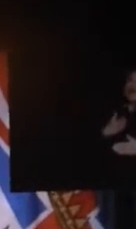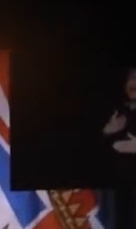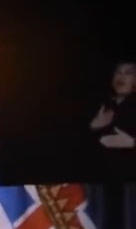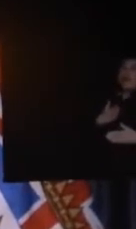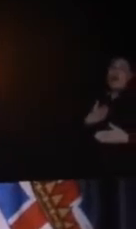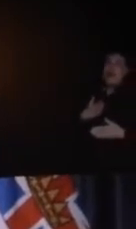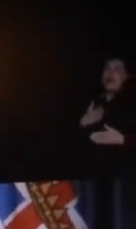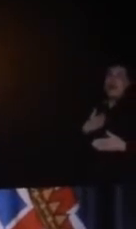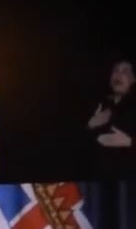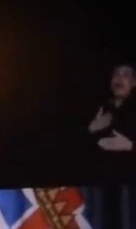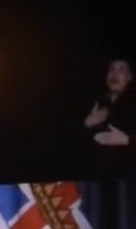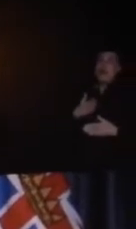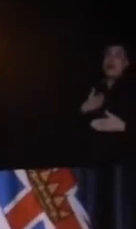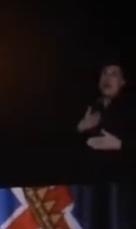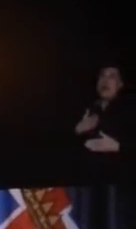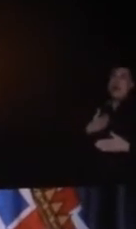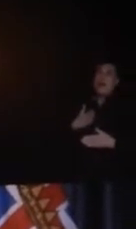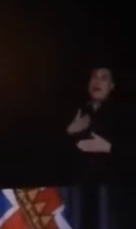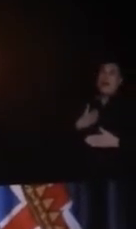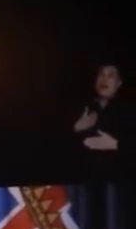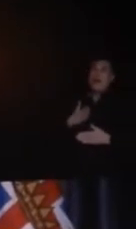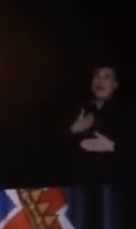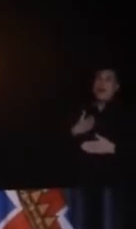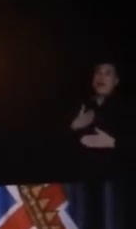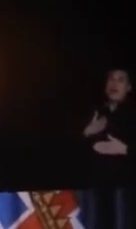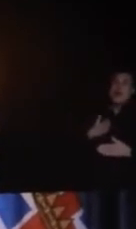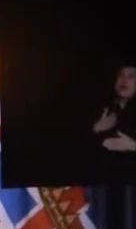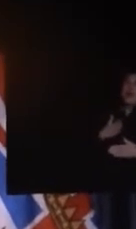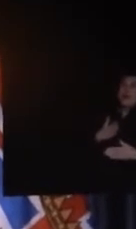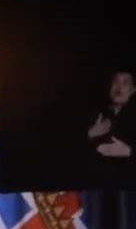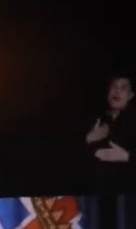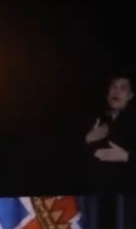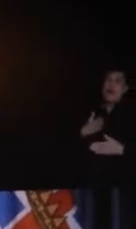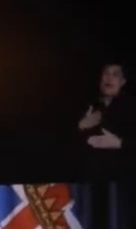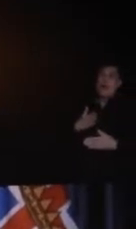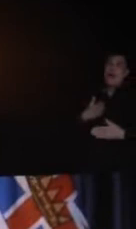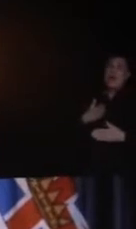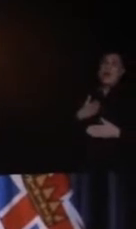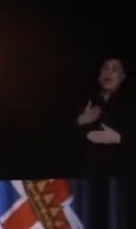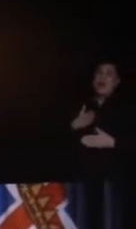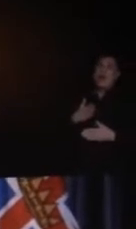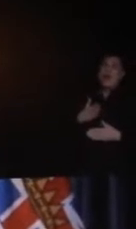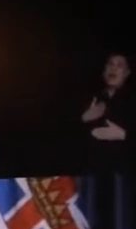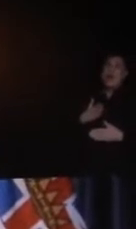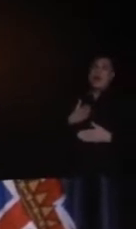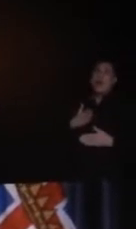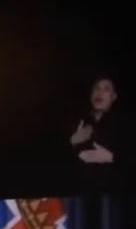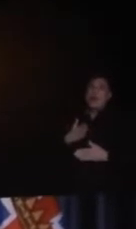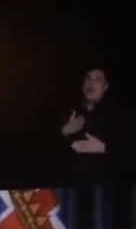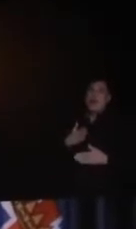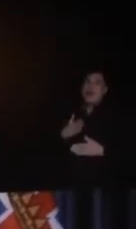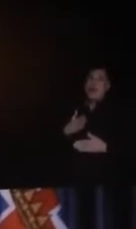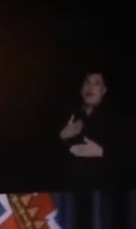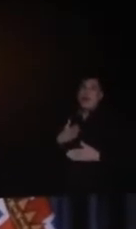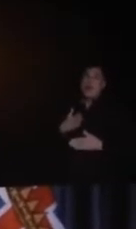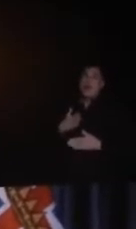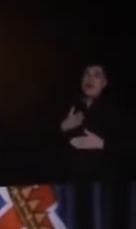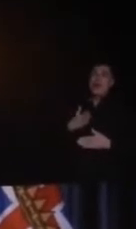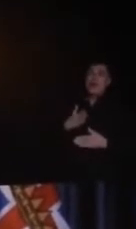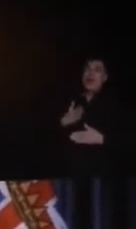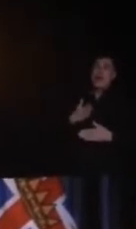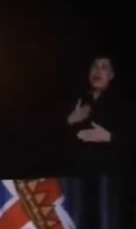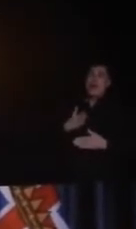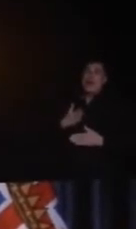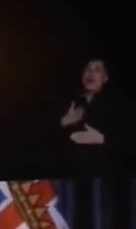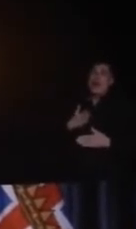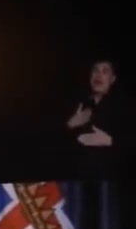how the government, the lawyer, Andrew the Dragon, and his associates don't want to fucking deal